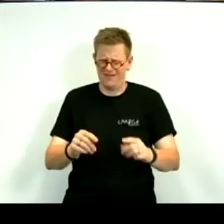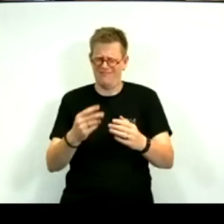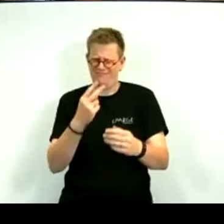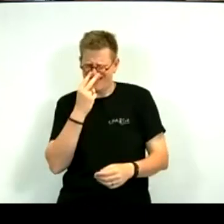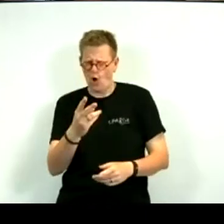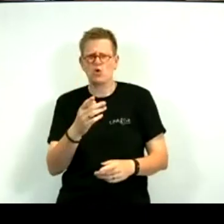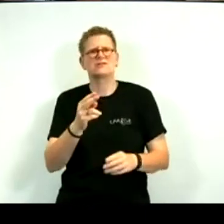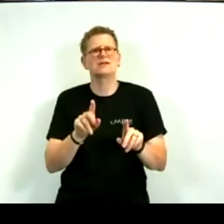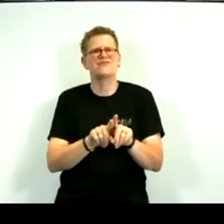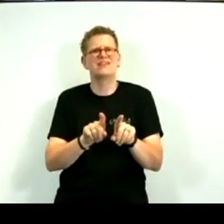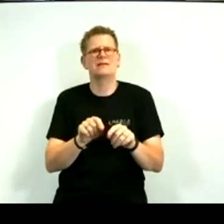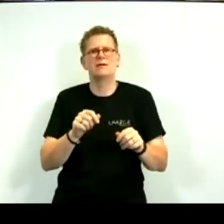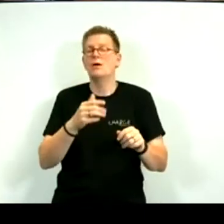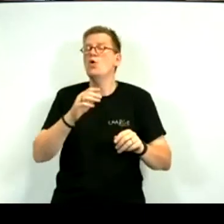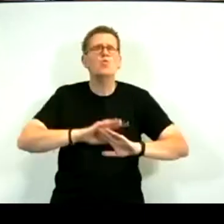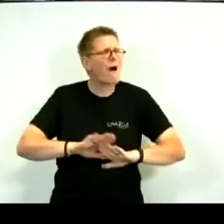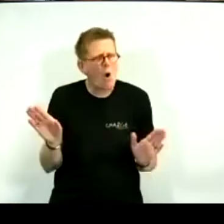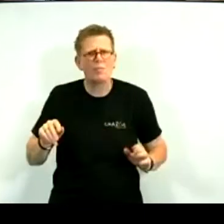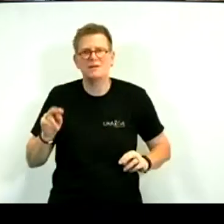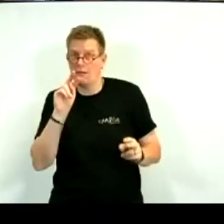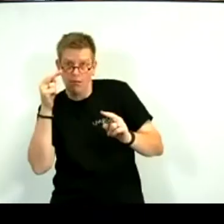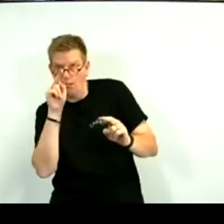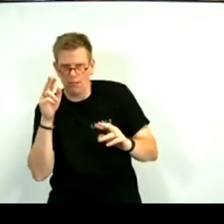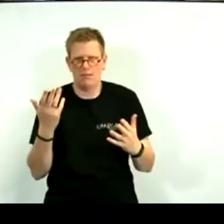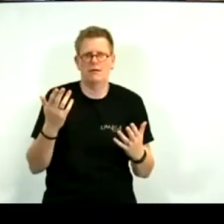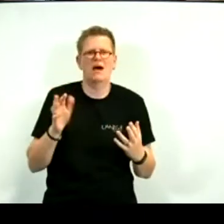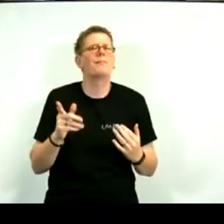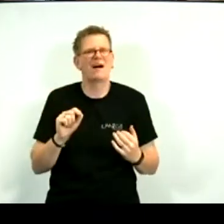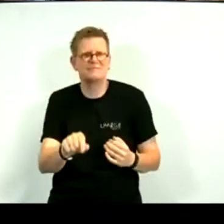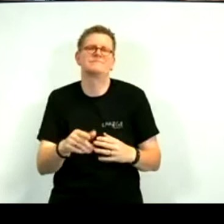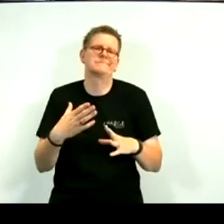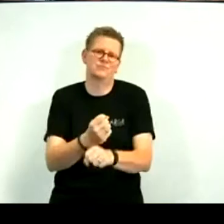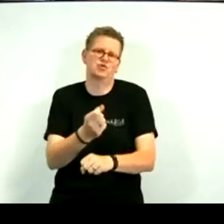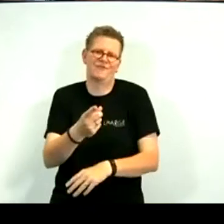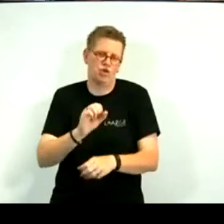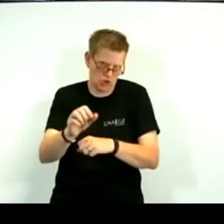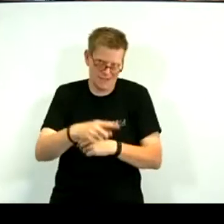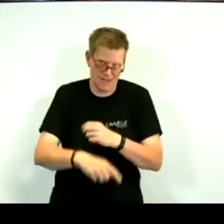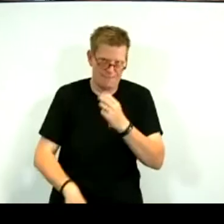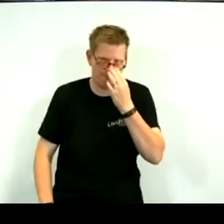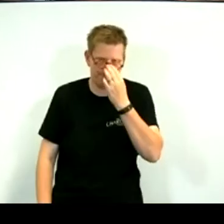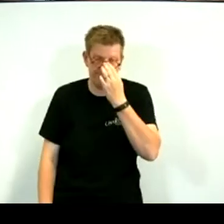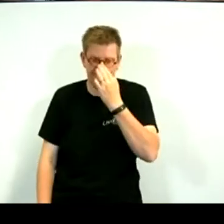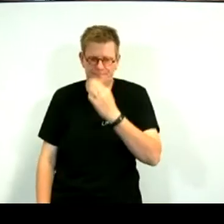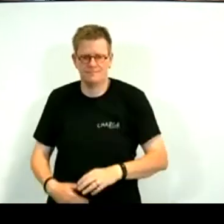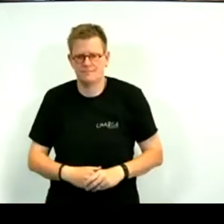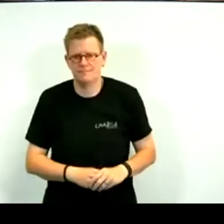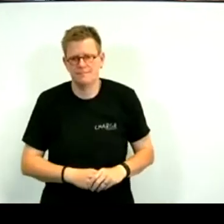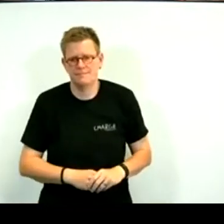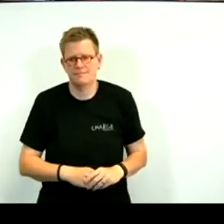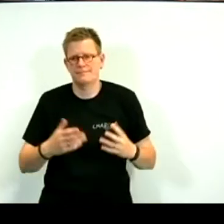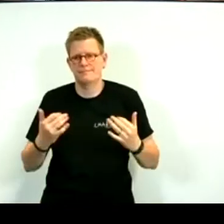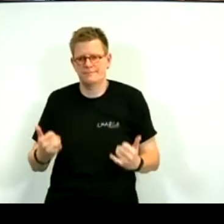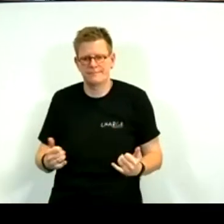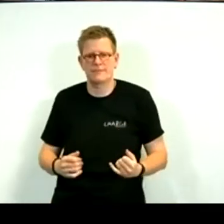types of vision loss, but I'll go through very quickly with some of them. And the first one is the one I think we're most